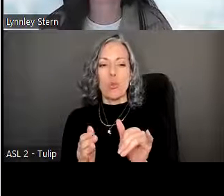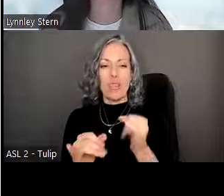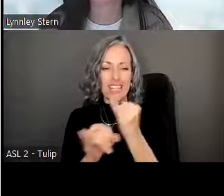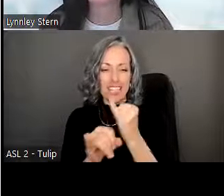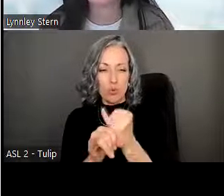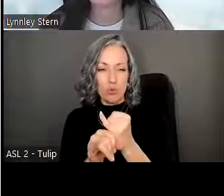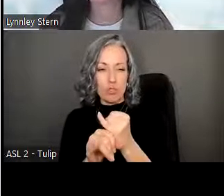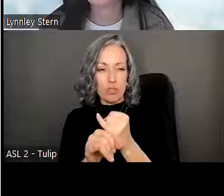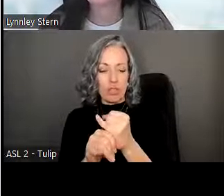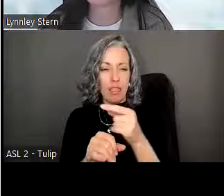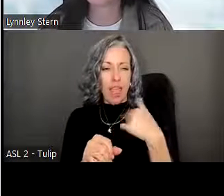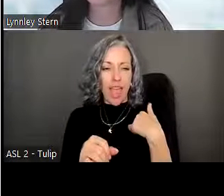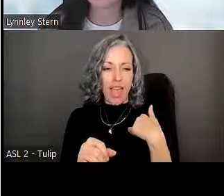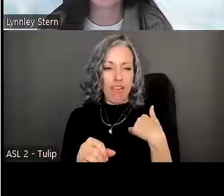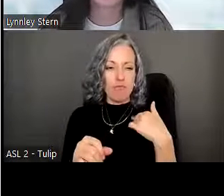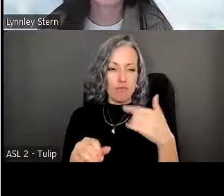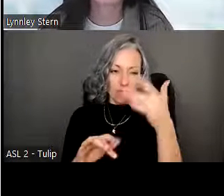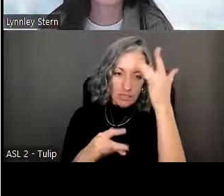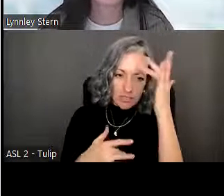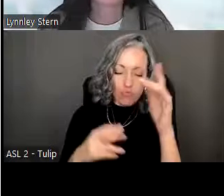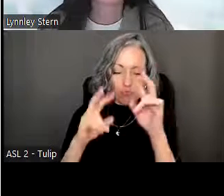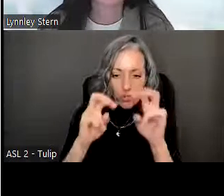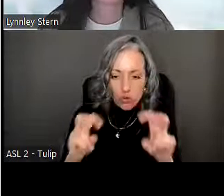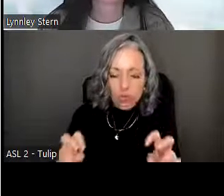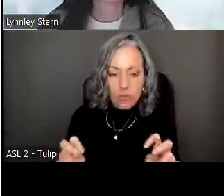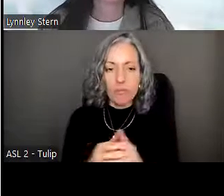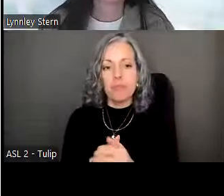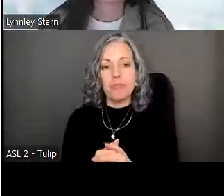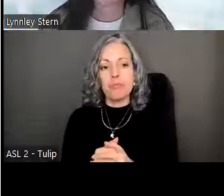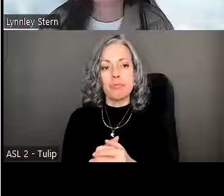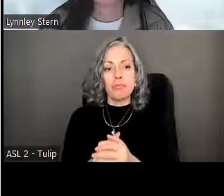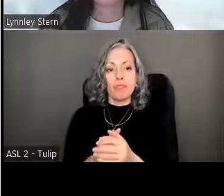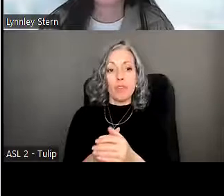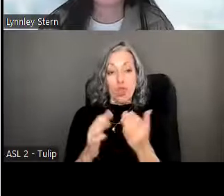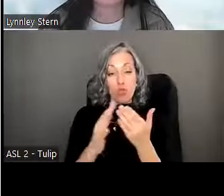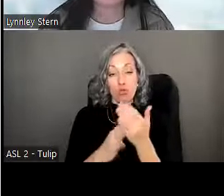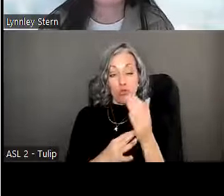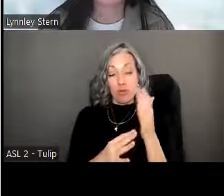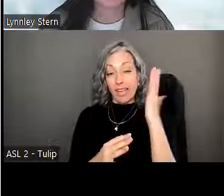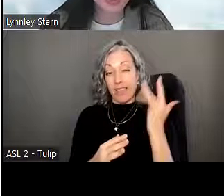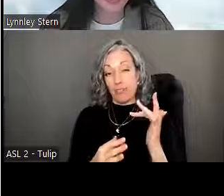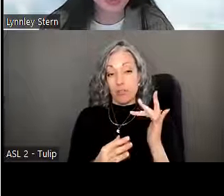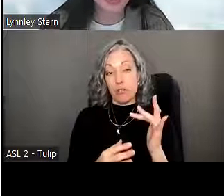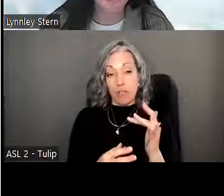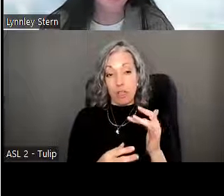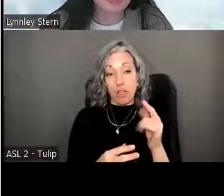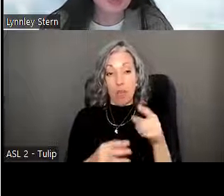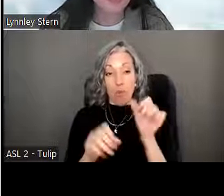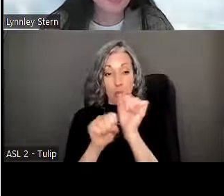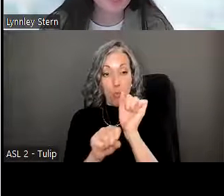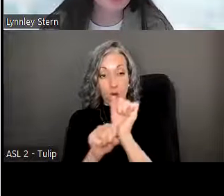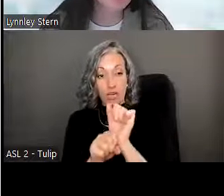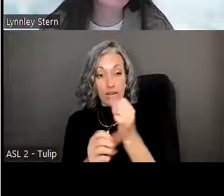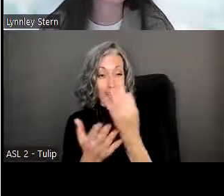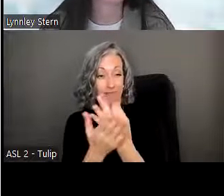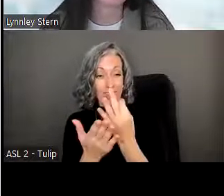conducting Alzheimer's disease and related dementias research. So through the California Health and Brain Initiative work and funding received